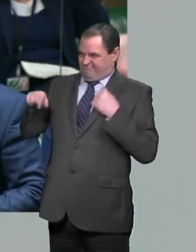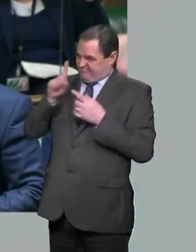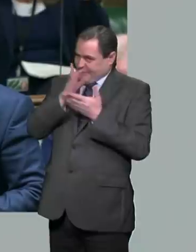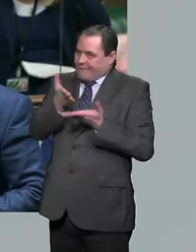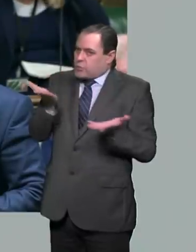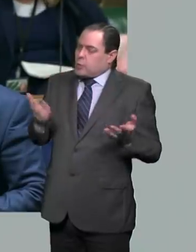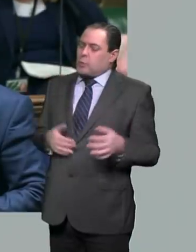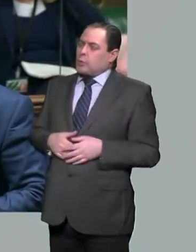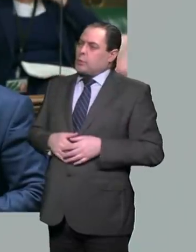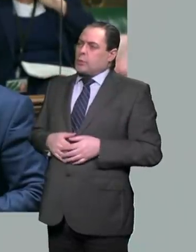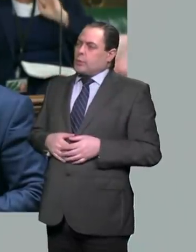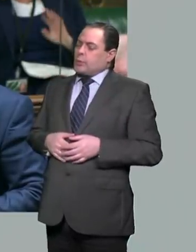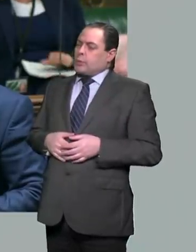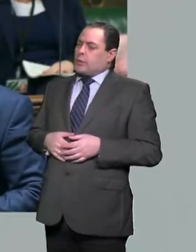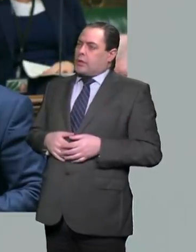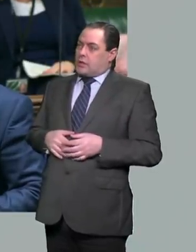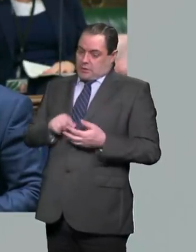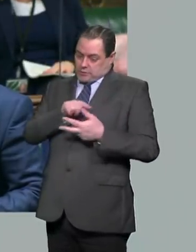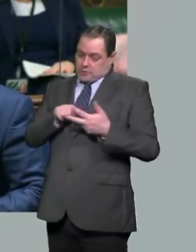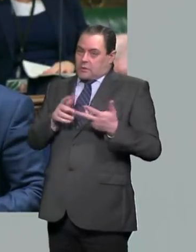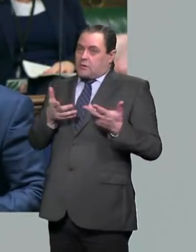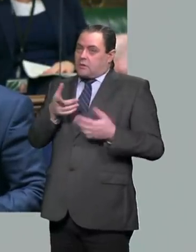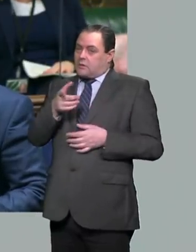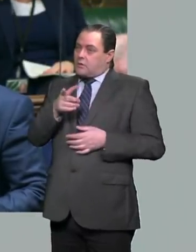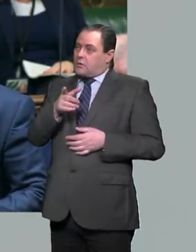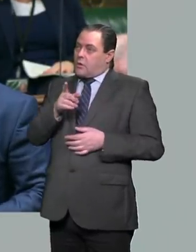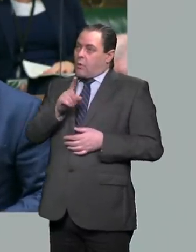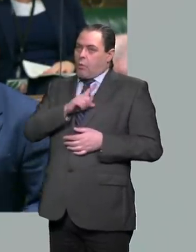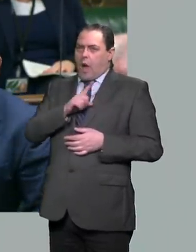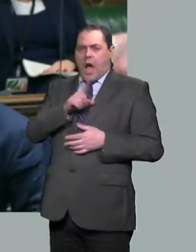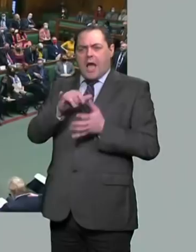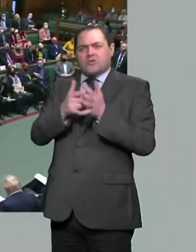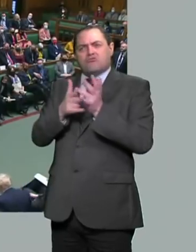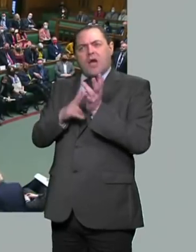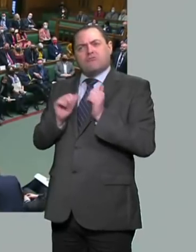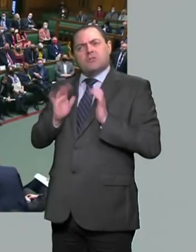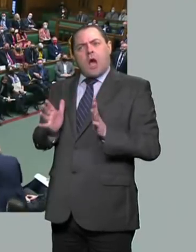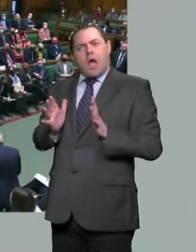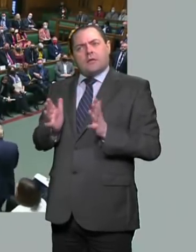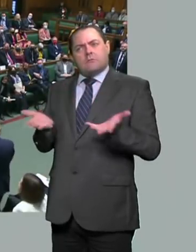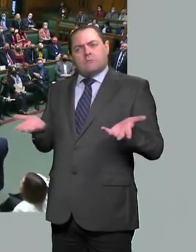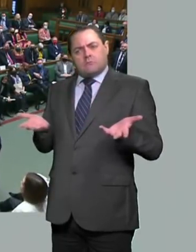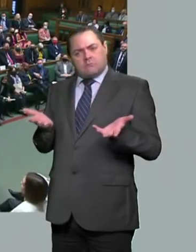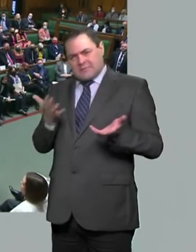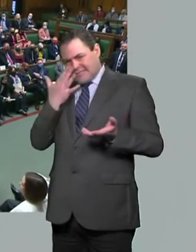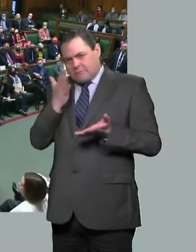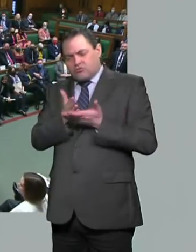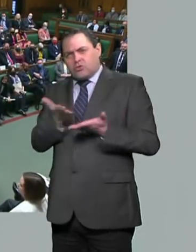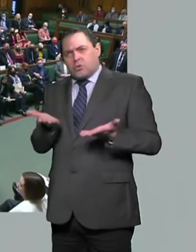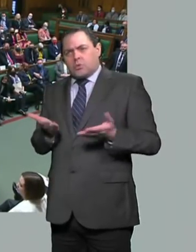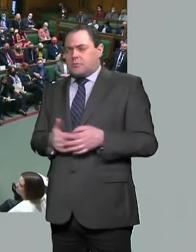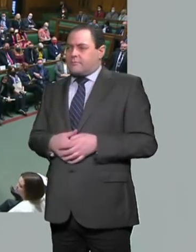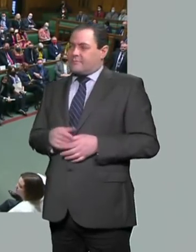And if any of the above were true, why did Allegra Stratton have to resign? Prime Minister. Mr. Speaker,